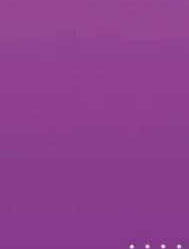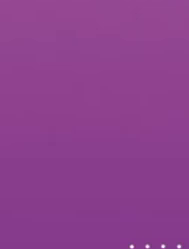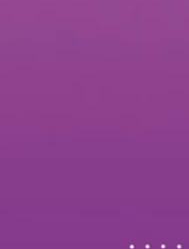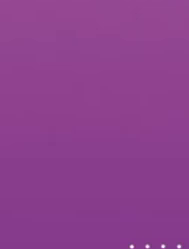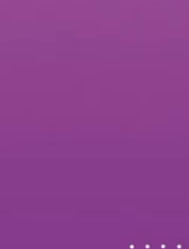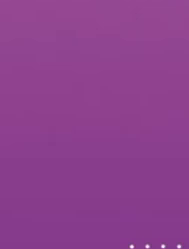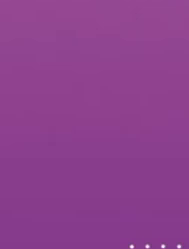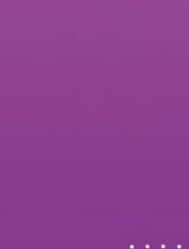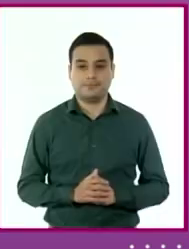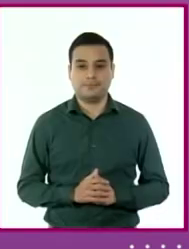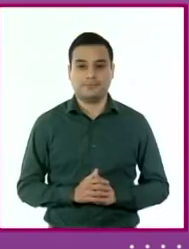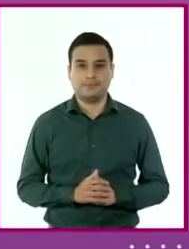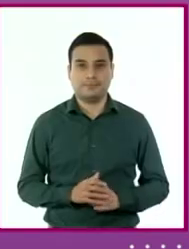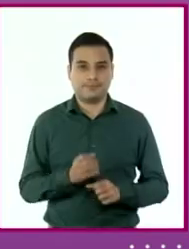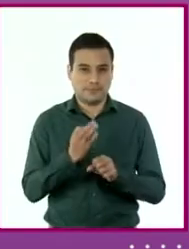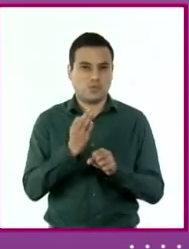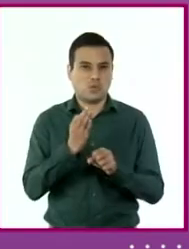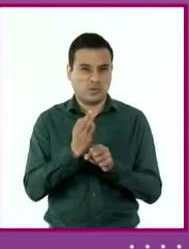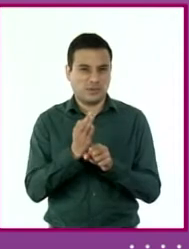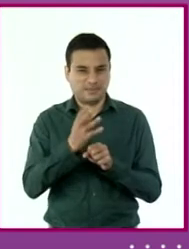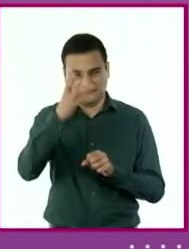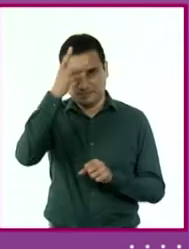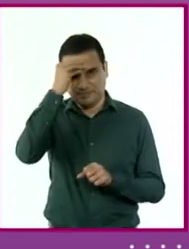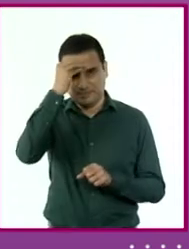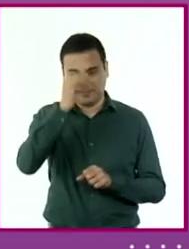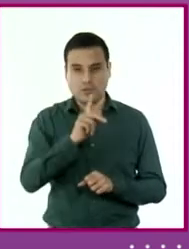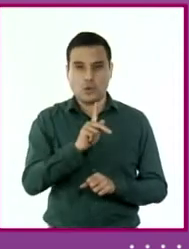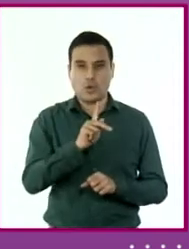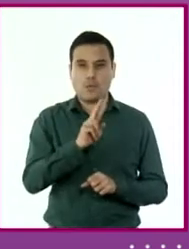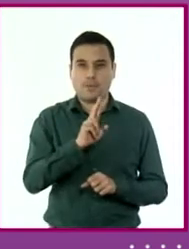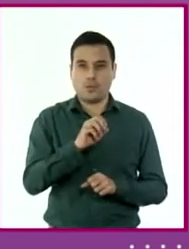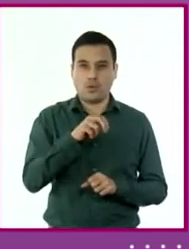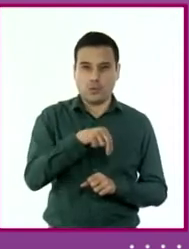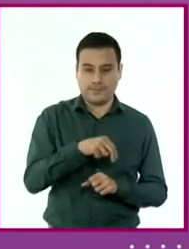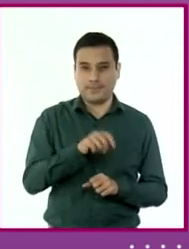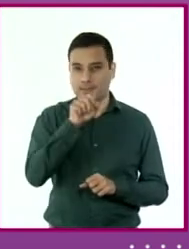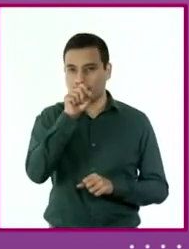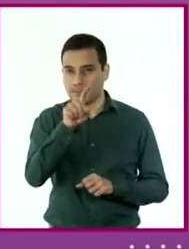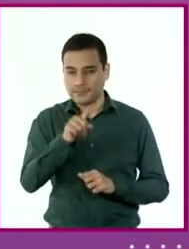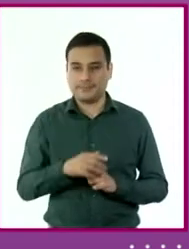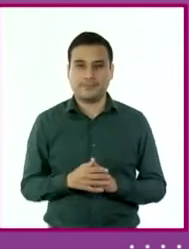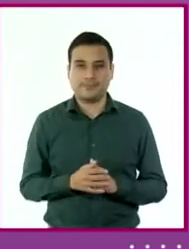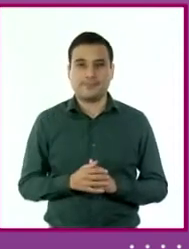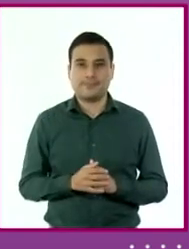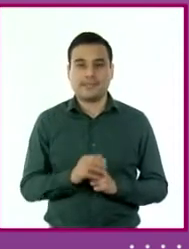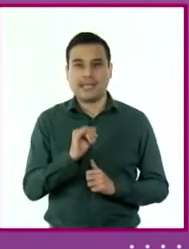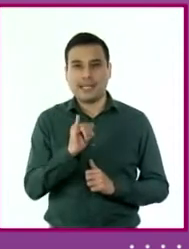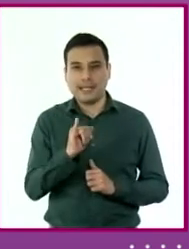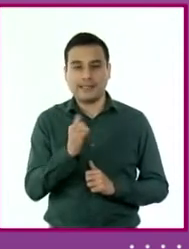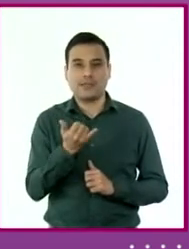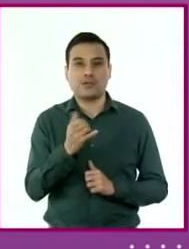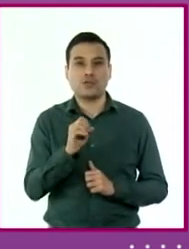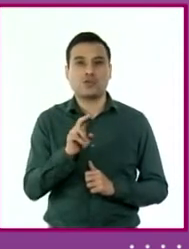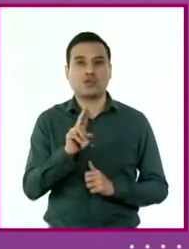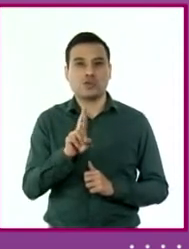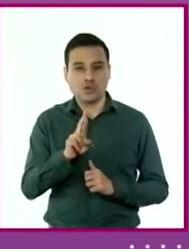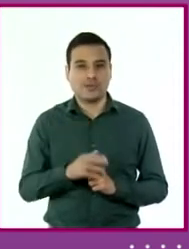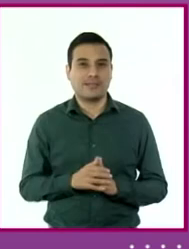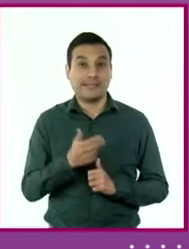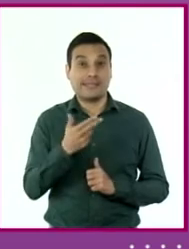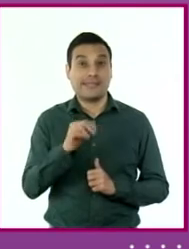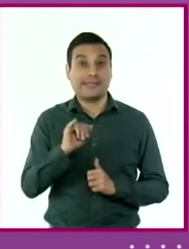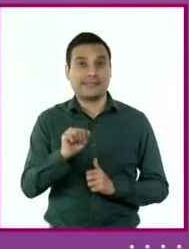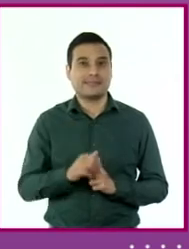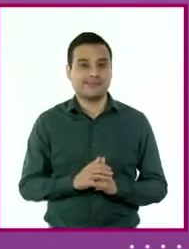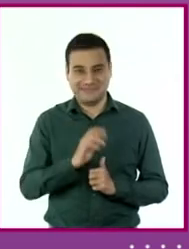Hoy aprendimos los pronombres y las contracciones I'm, you're, he's. ¡Recordemos